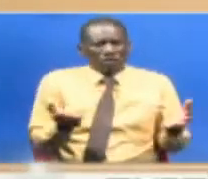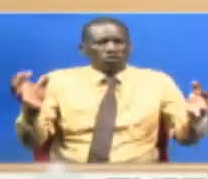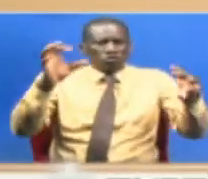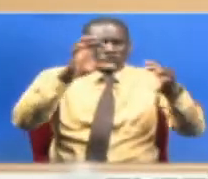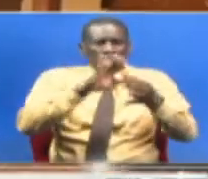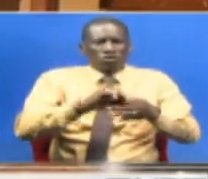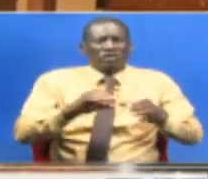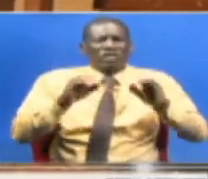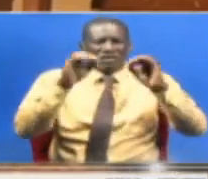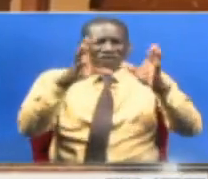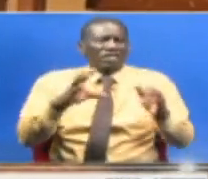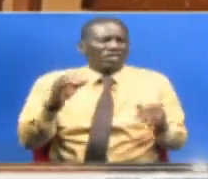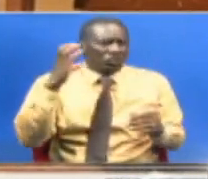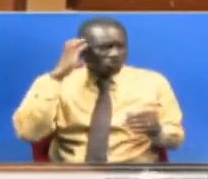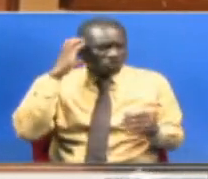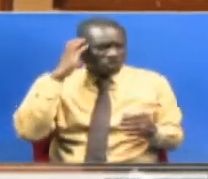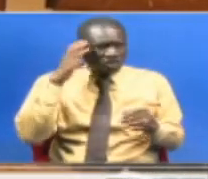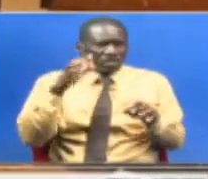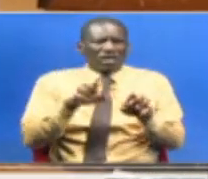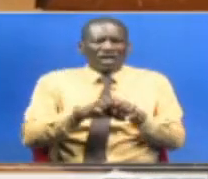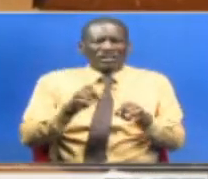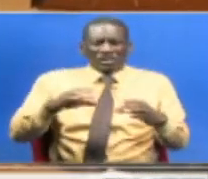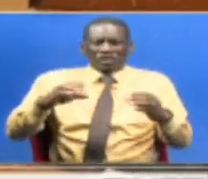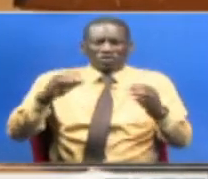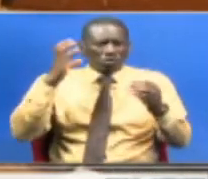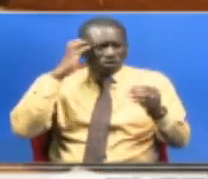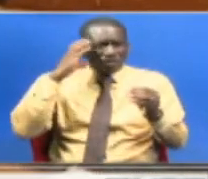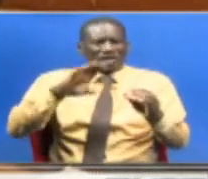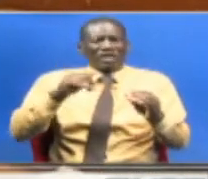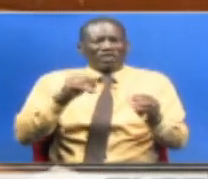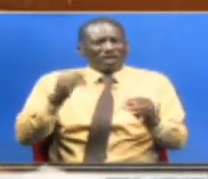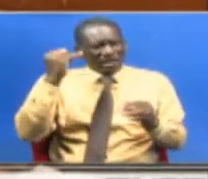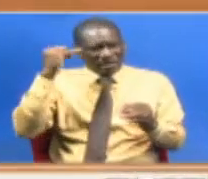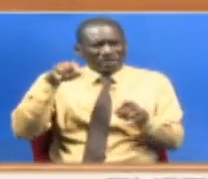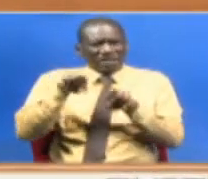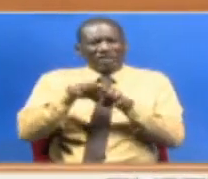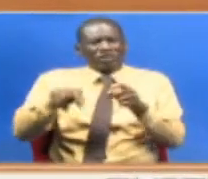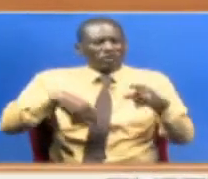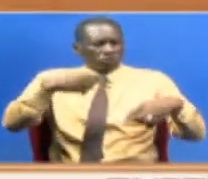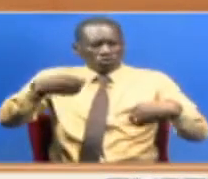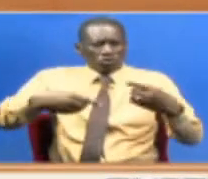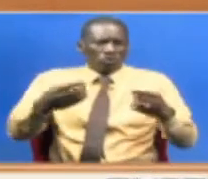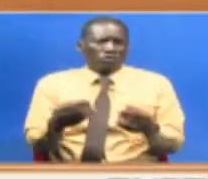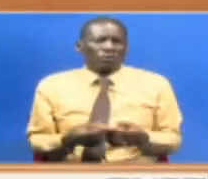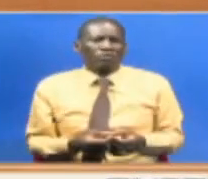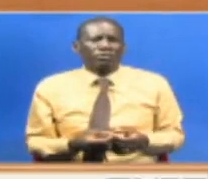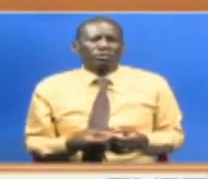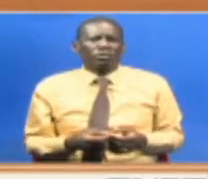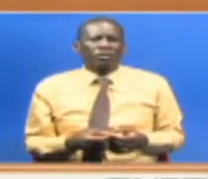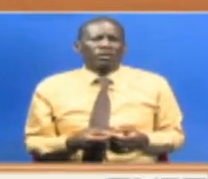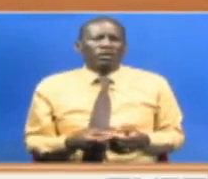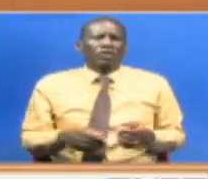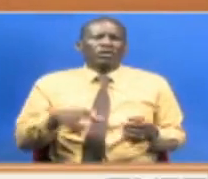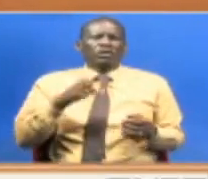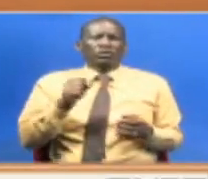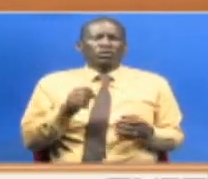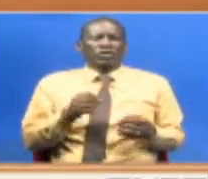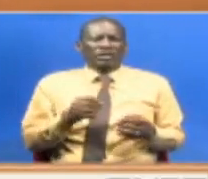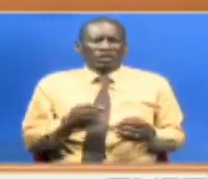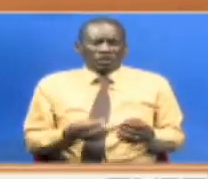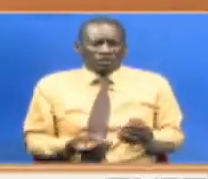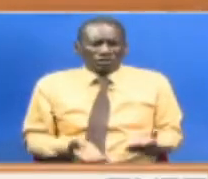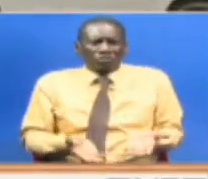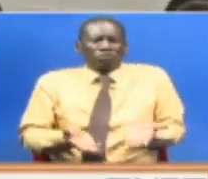Teachers Training College. As Nuria College and other similar initiatives gain momentum, they symbolize a growing determination